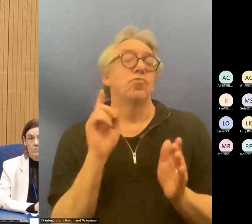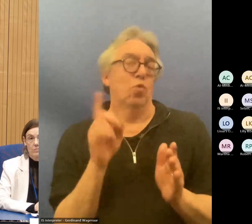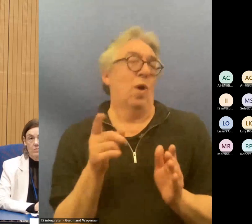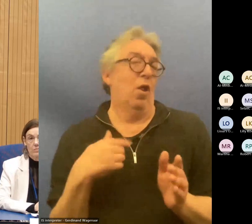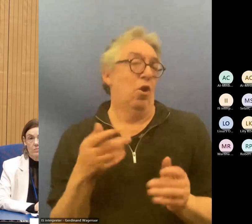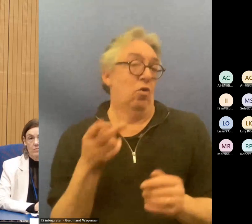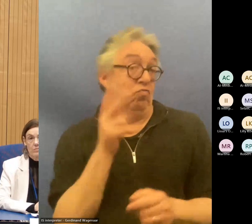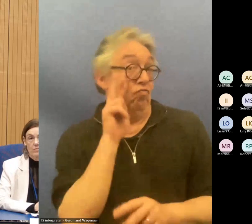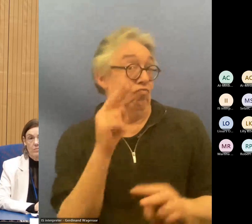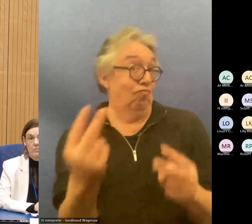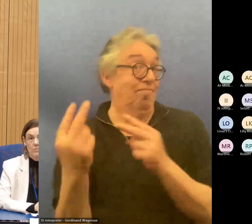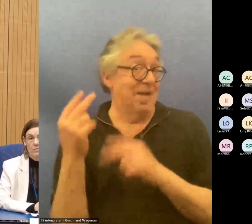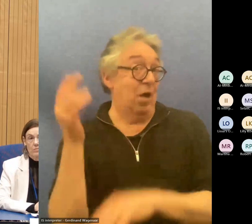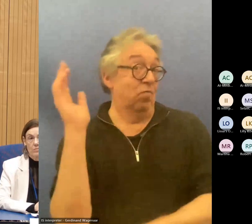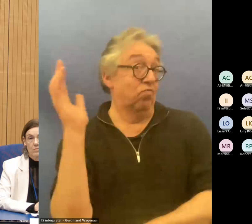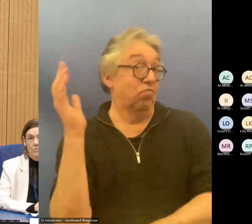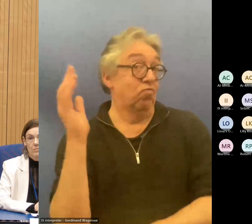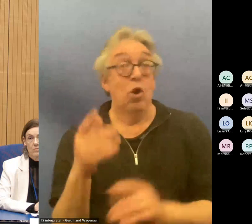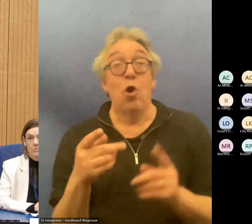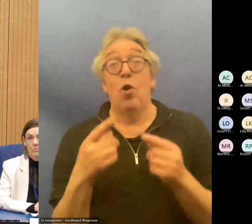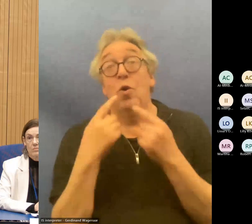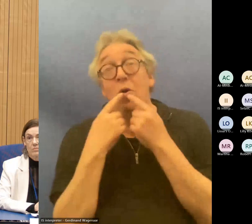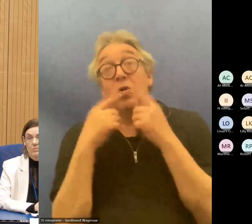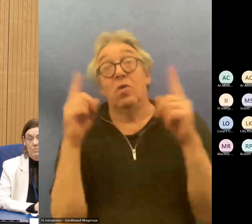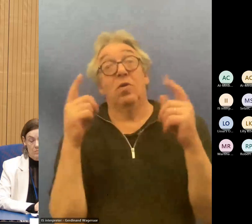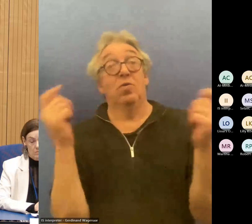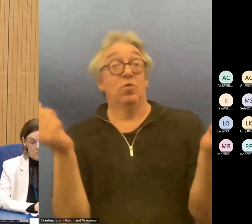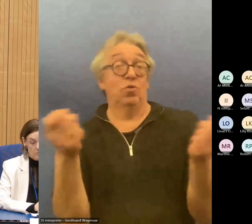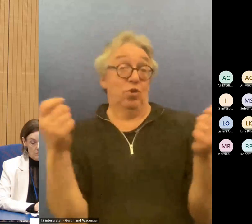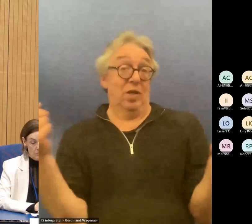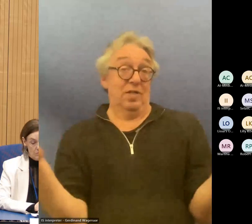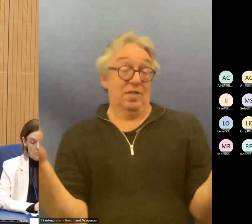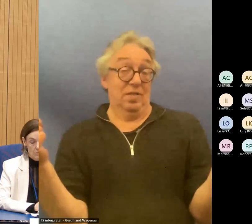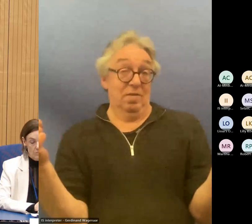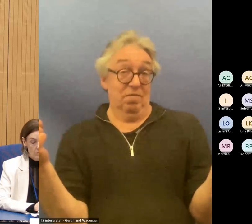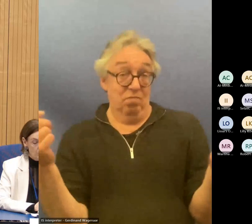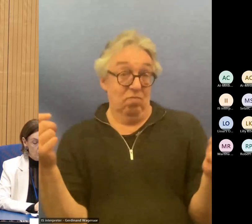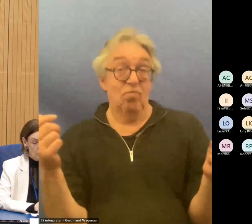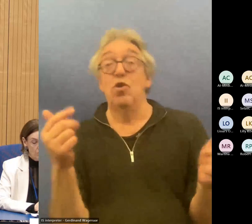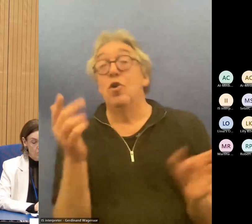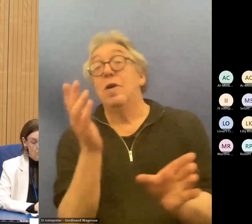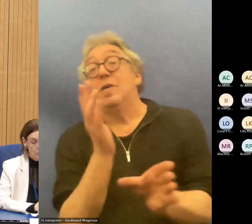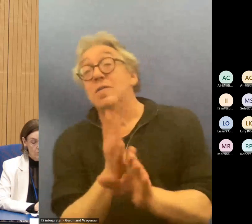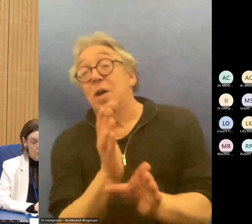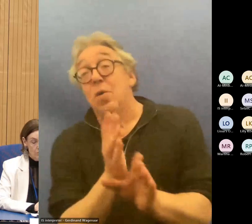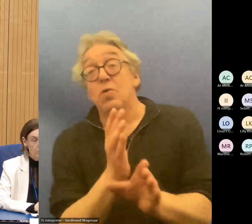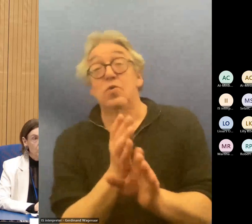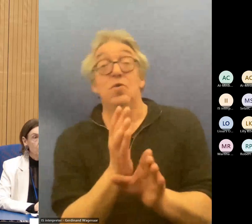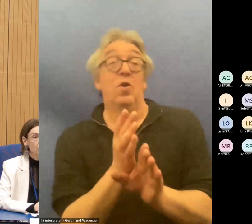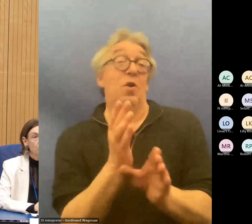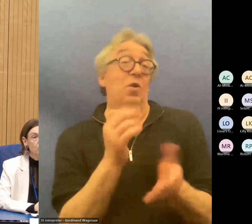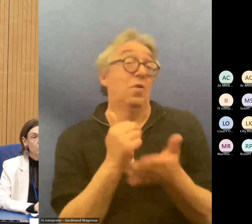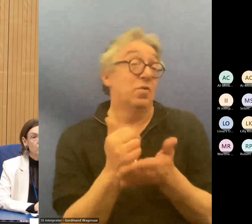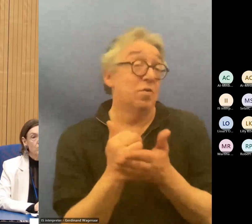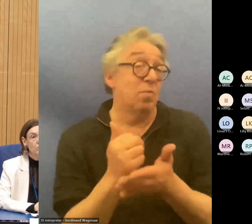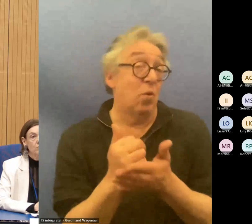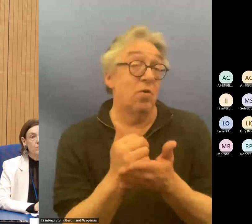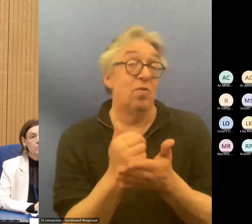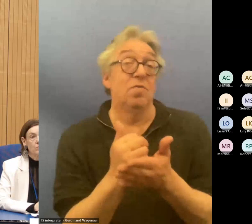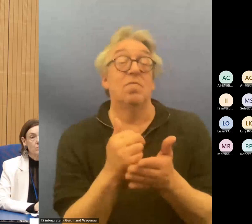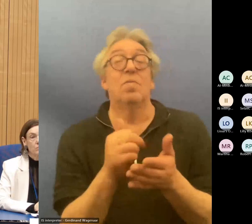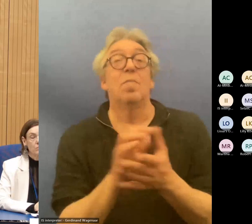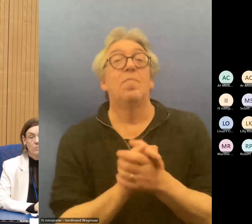that have successfully combined pedagogical and psychological support services in inclusive classrooms. Allow me